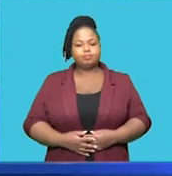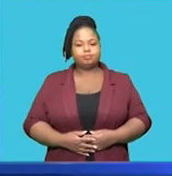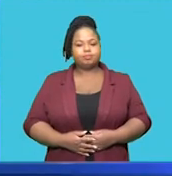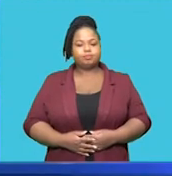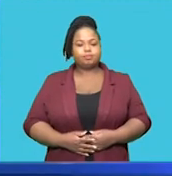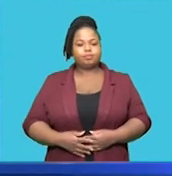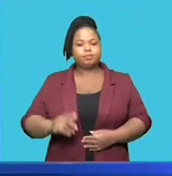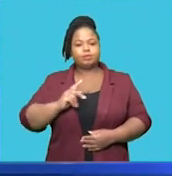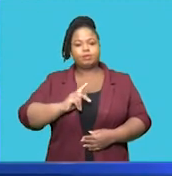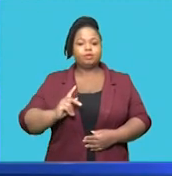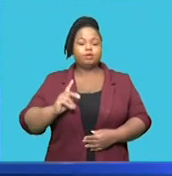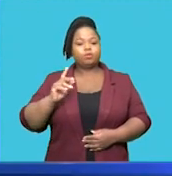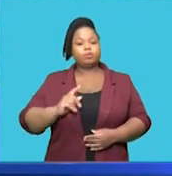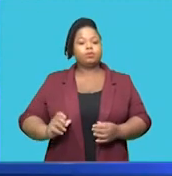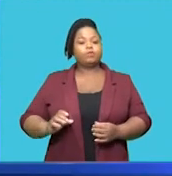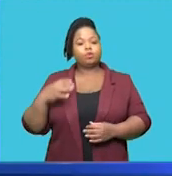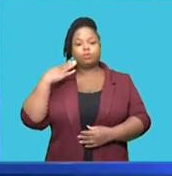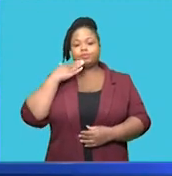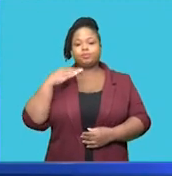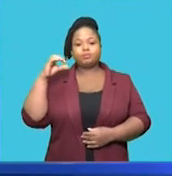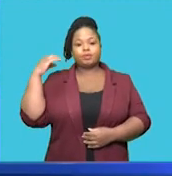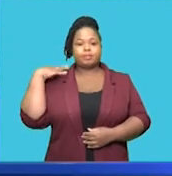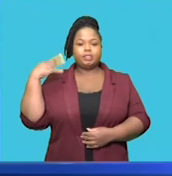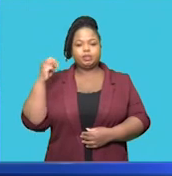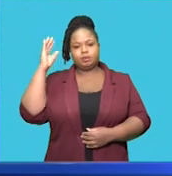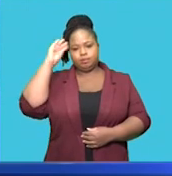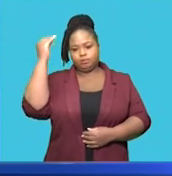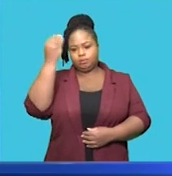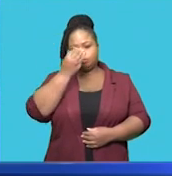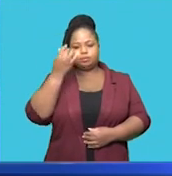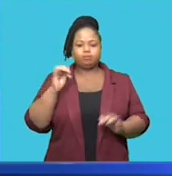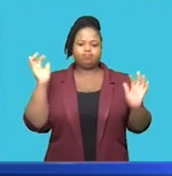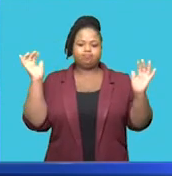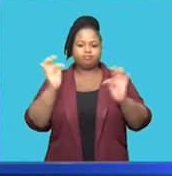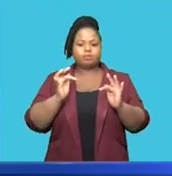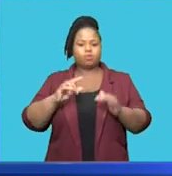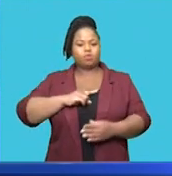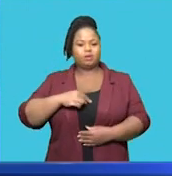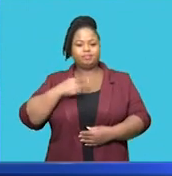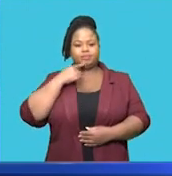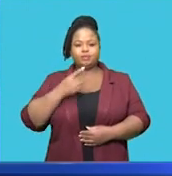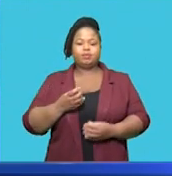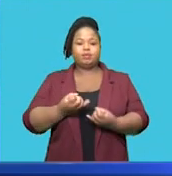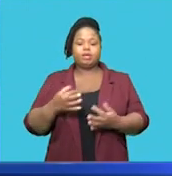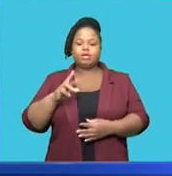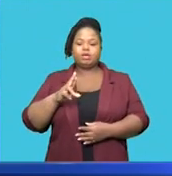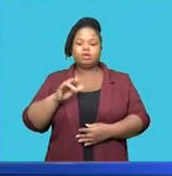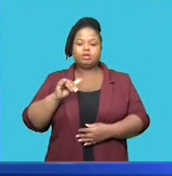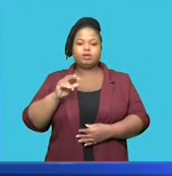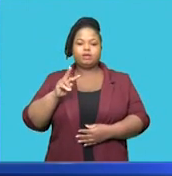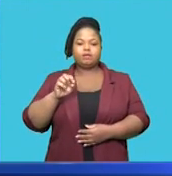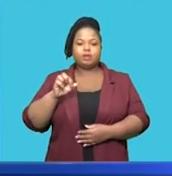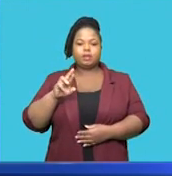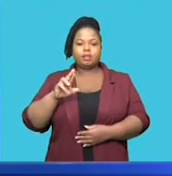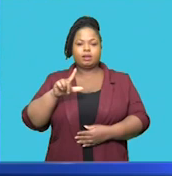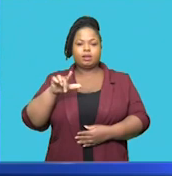Letona la naha la sepolesa e leng Bheki Cele o etelletsepele pitso mabapi le ho epa ho seng molaong tikolohong ya Riverlea, pejana kajeno,